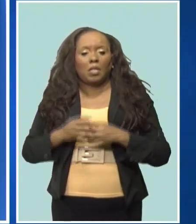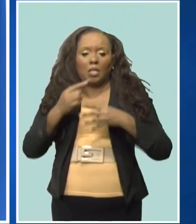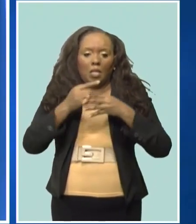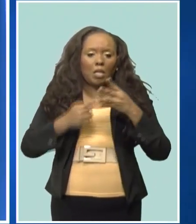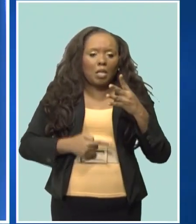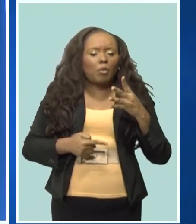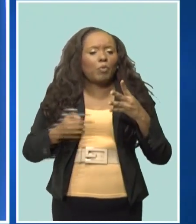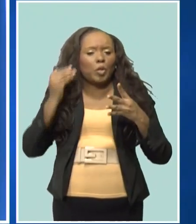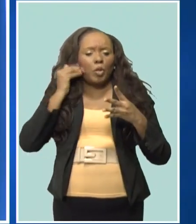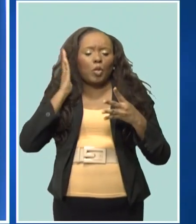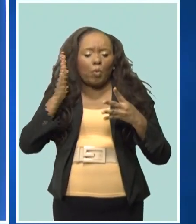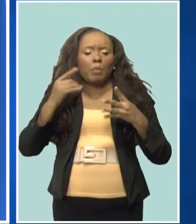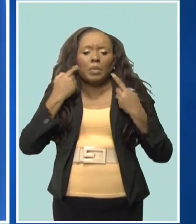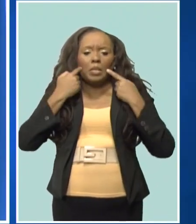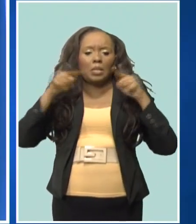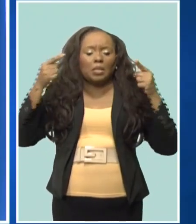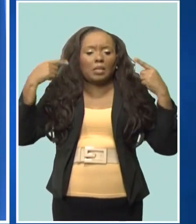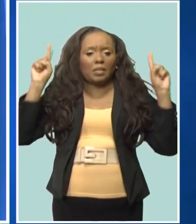Emily.